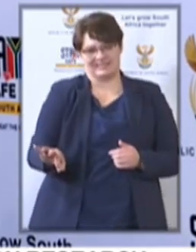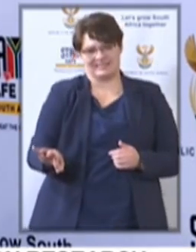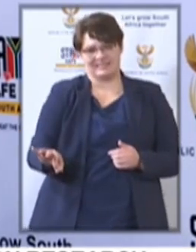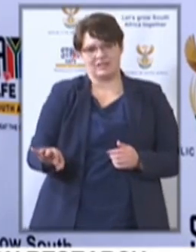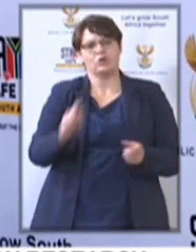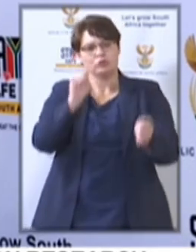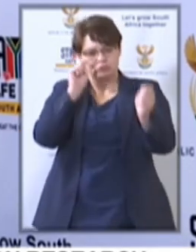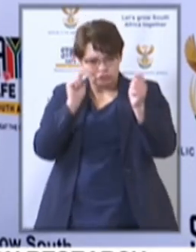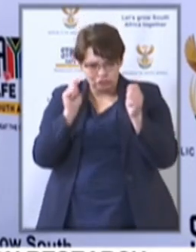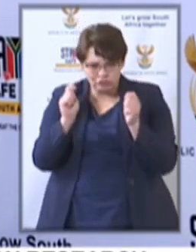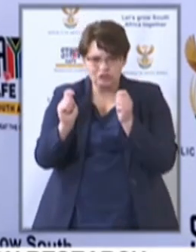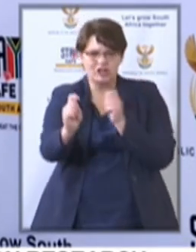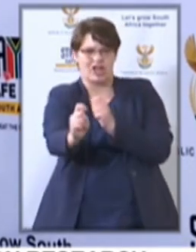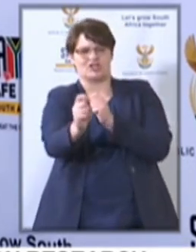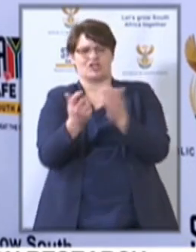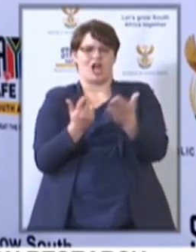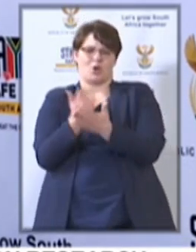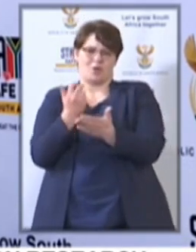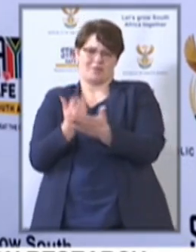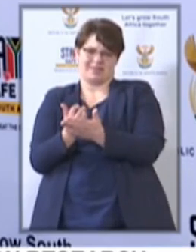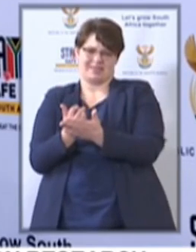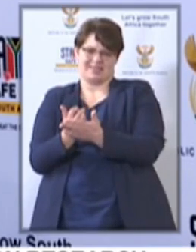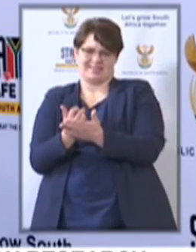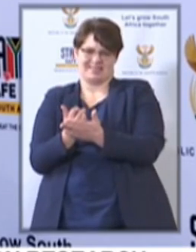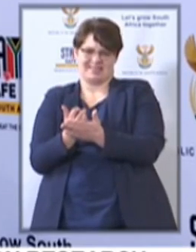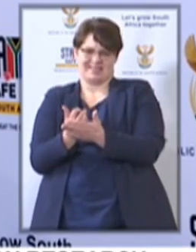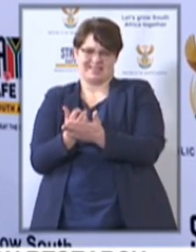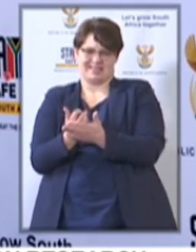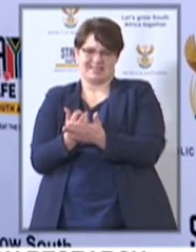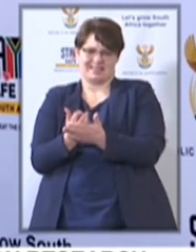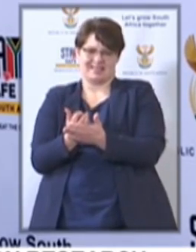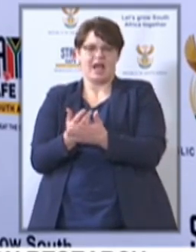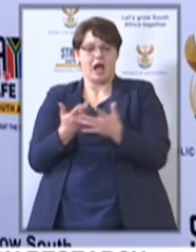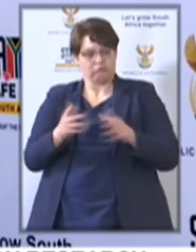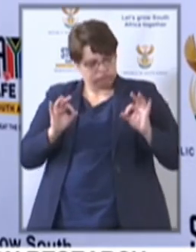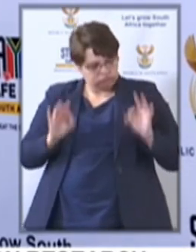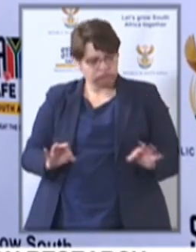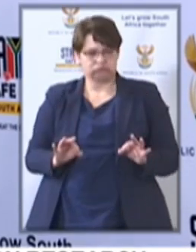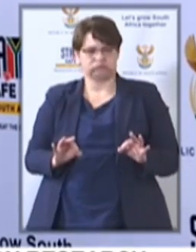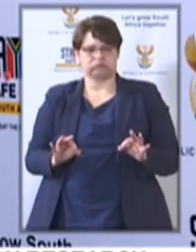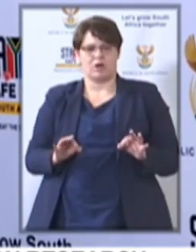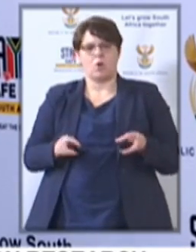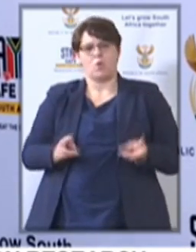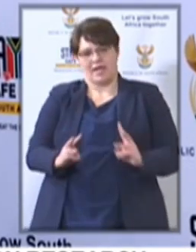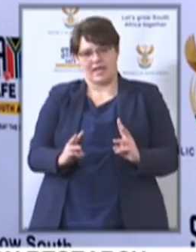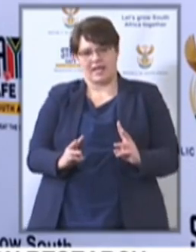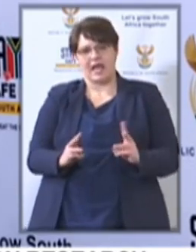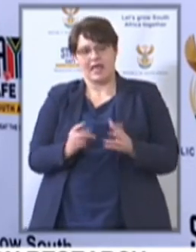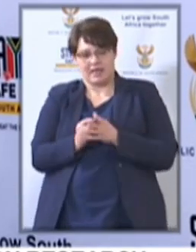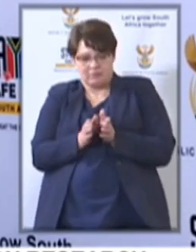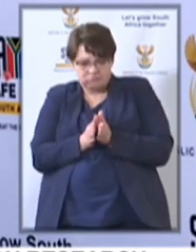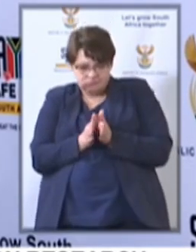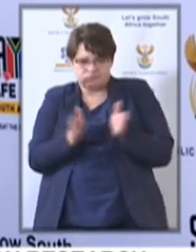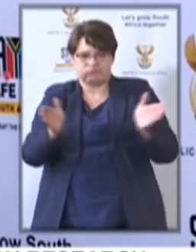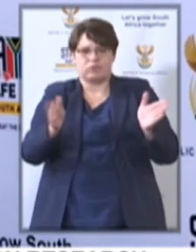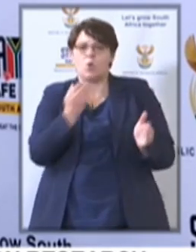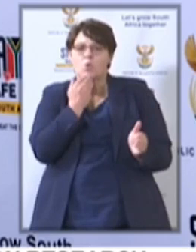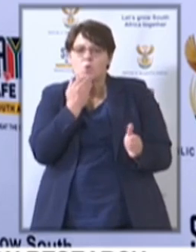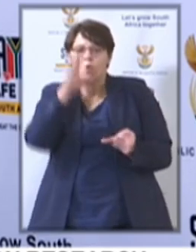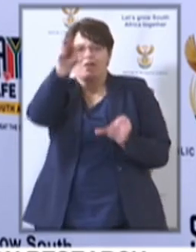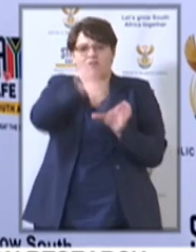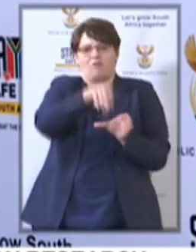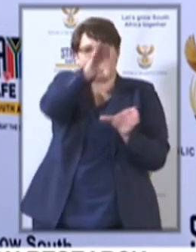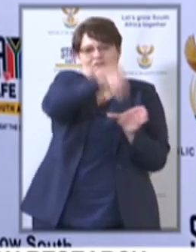to changing our economy quite drastically and significantly, and expand the